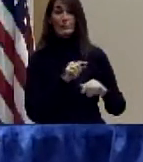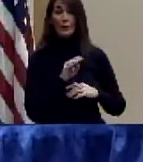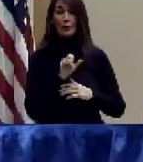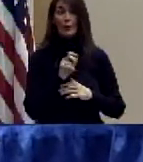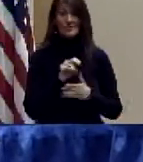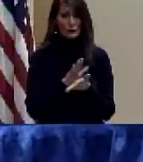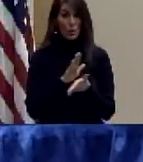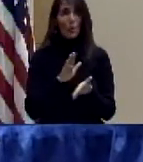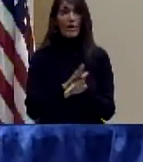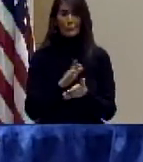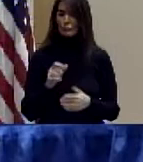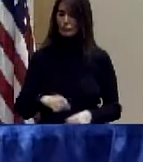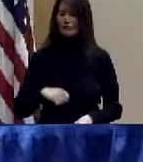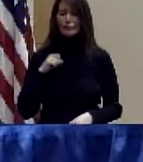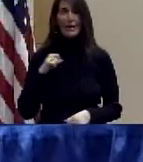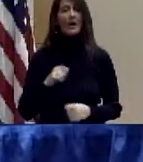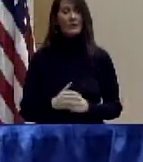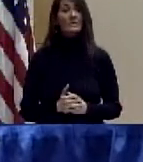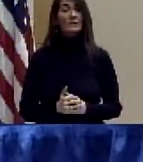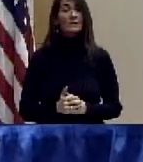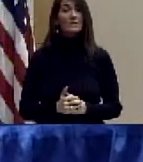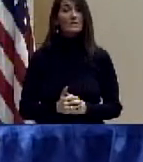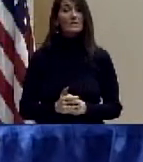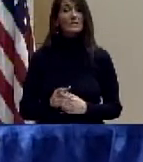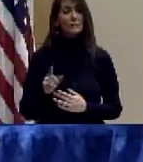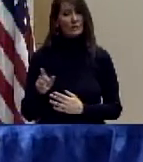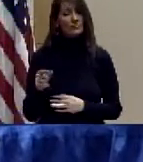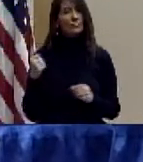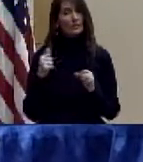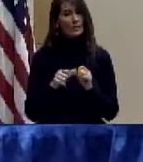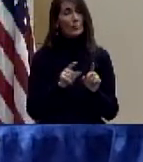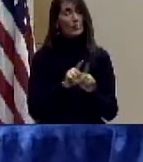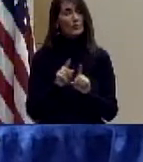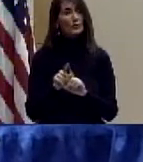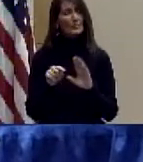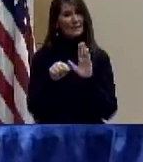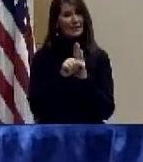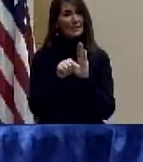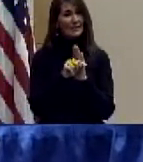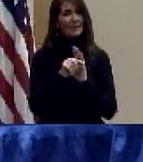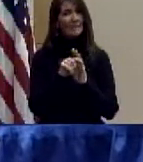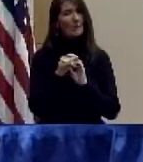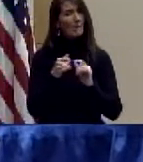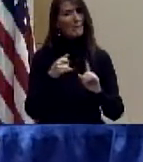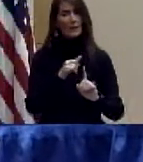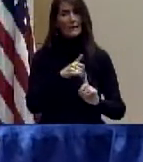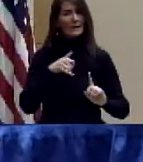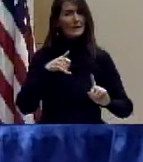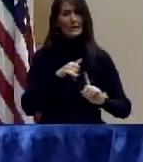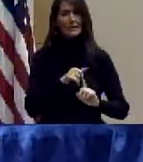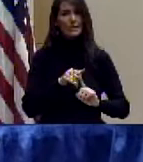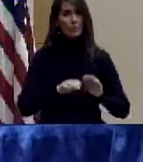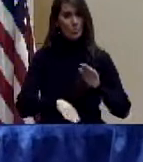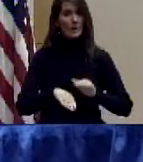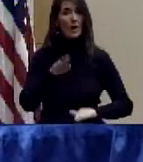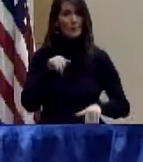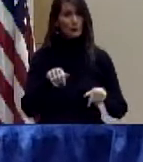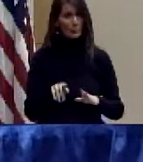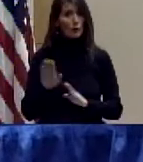Brighton schools, she recounted negative incidents of bullying growing up during her